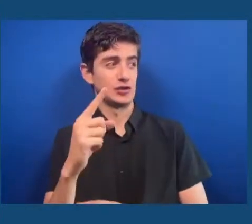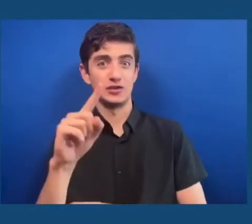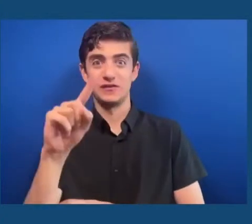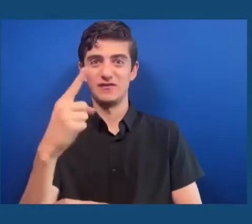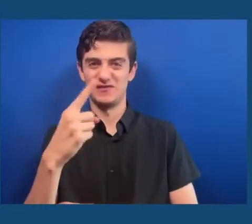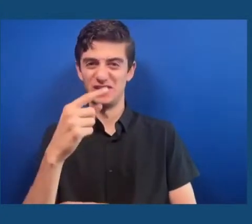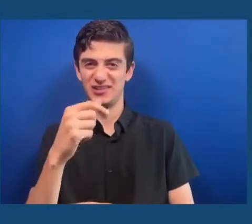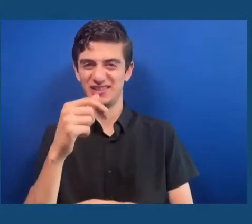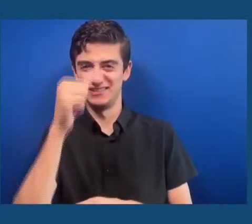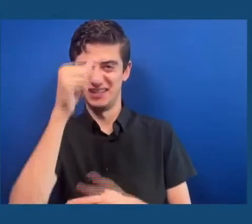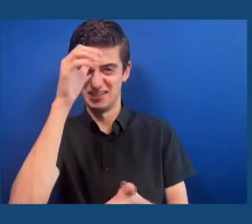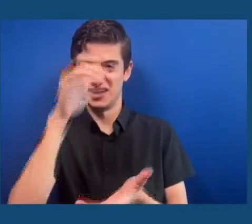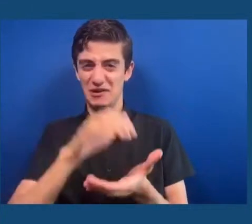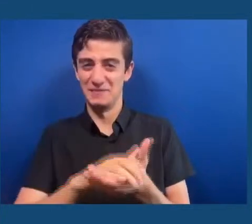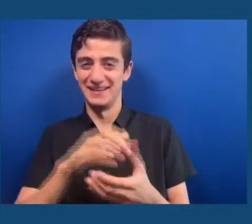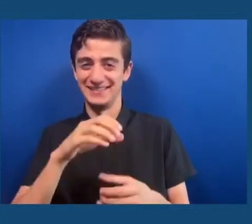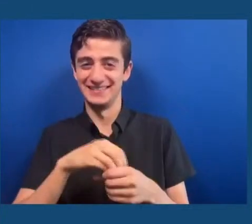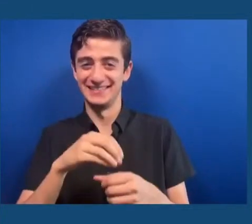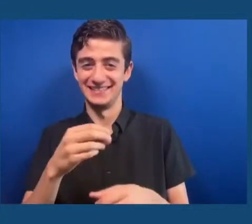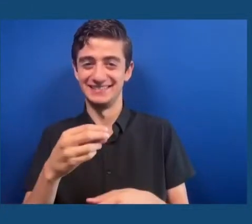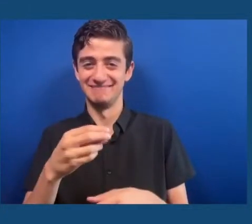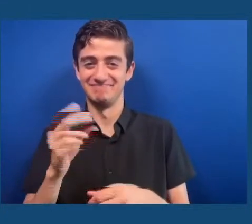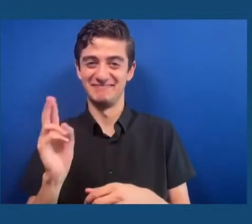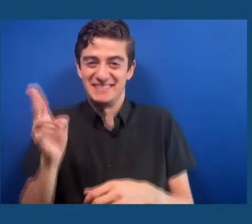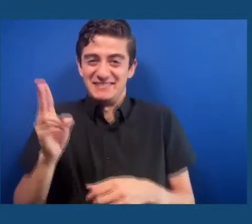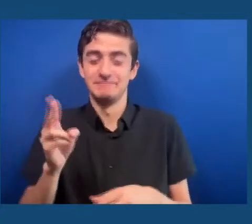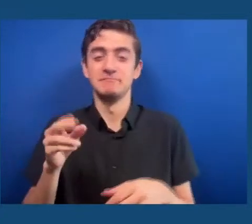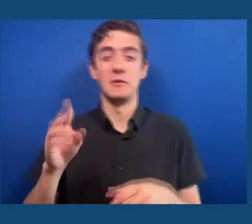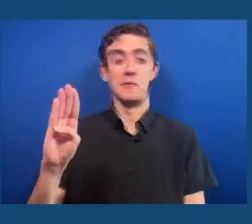that is my husband, Bill Hochul, who's joined us today.